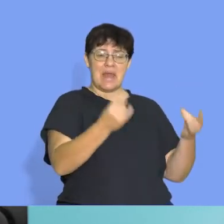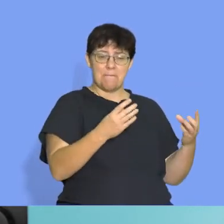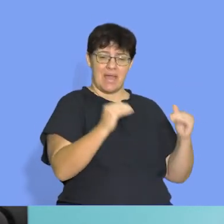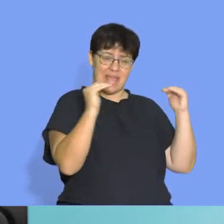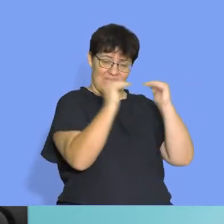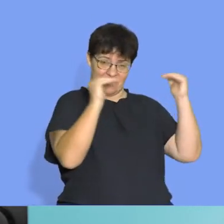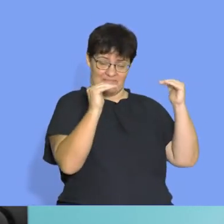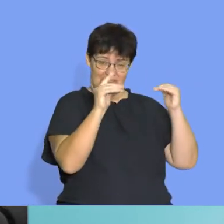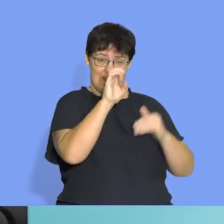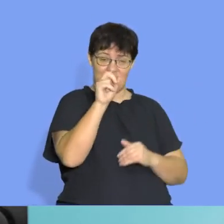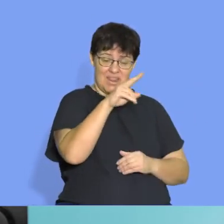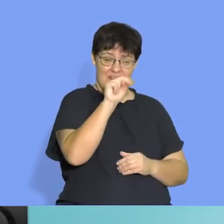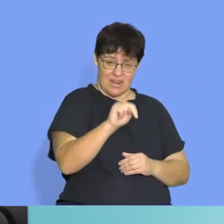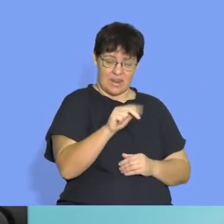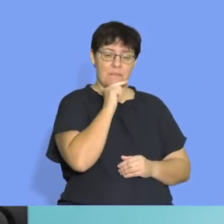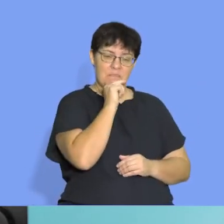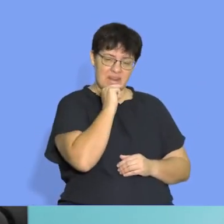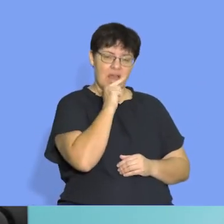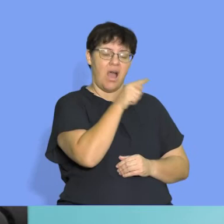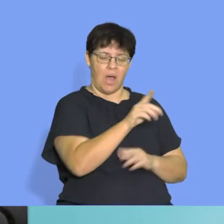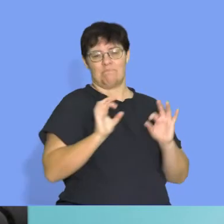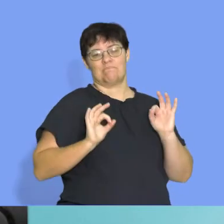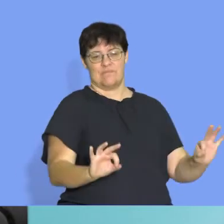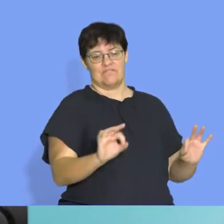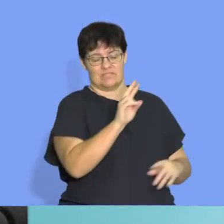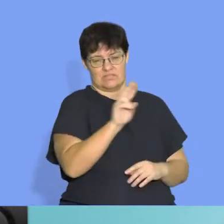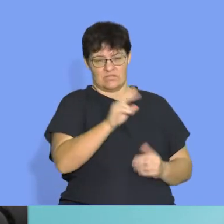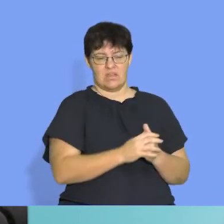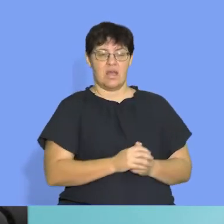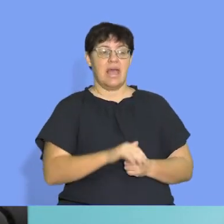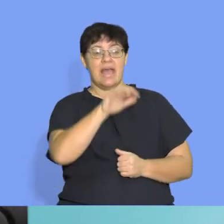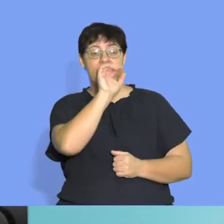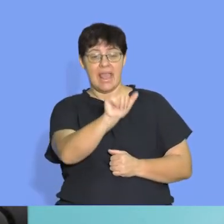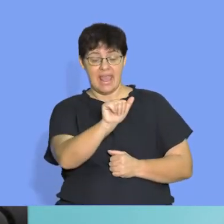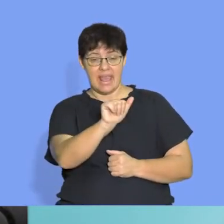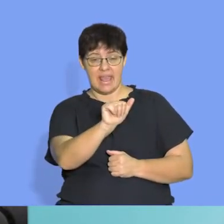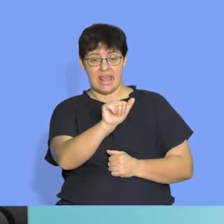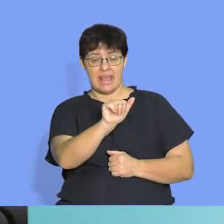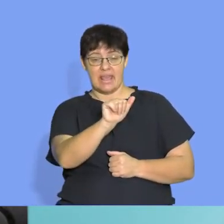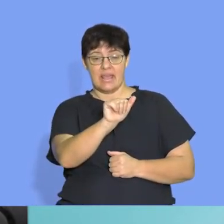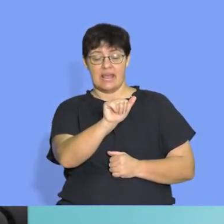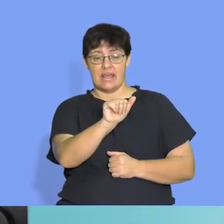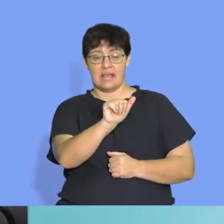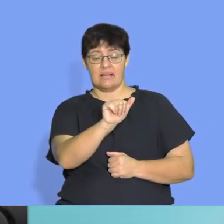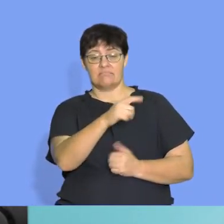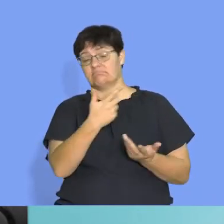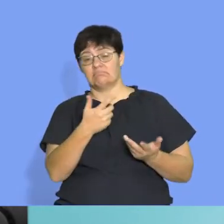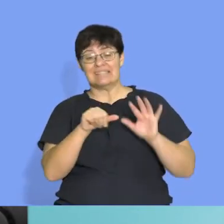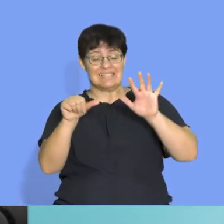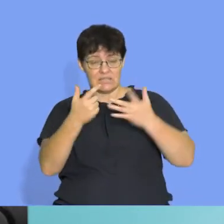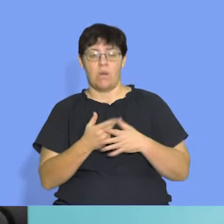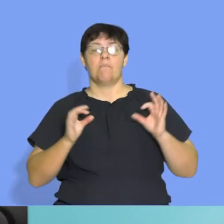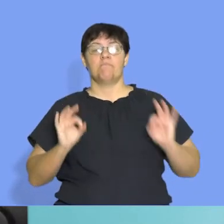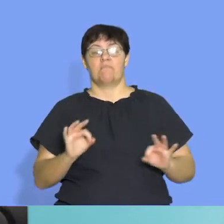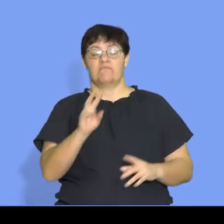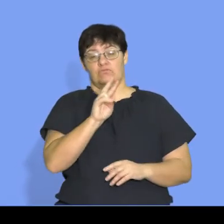an exponent is a perfect square. A to the exponent of 6 is a perfect square. Why? Let me